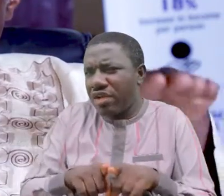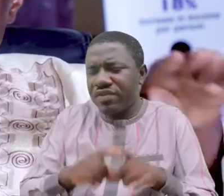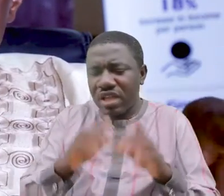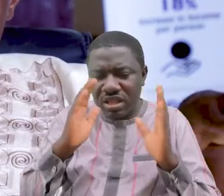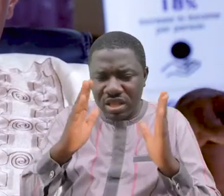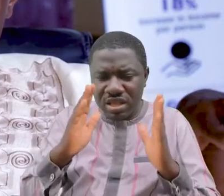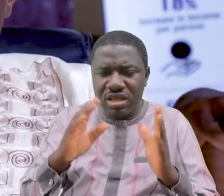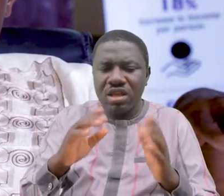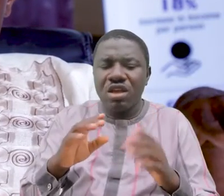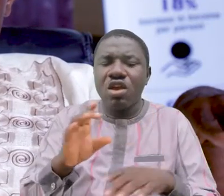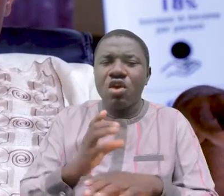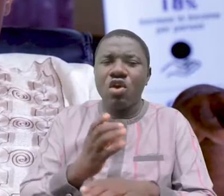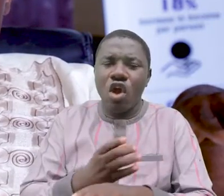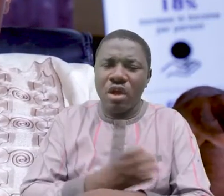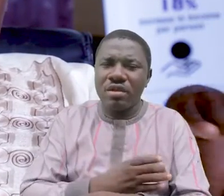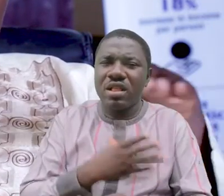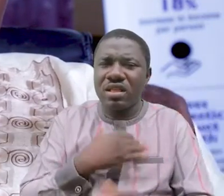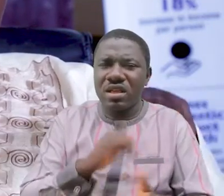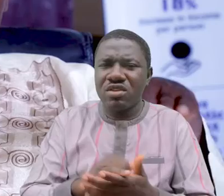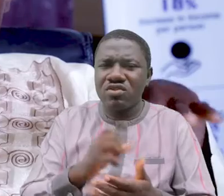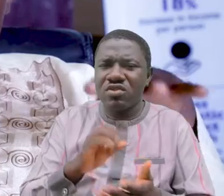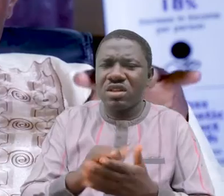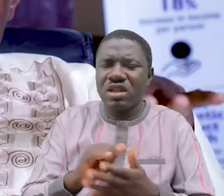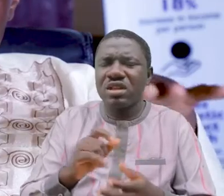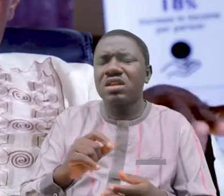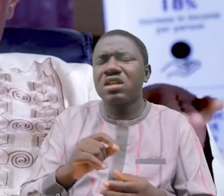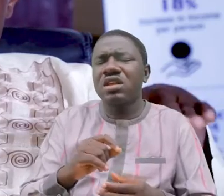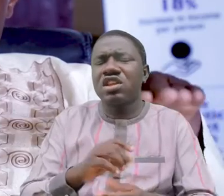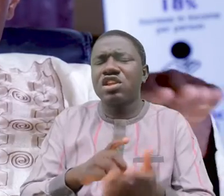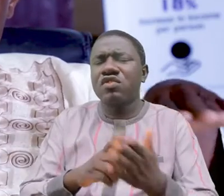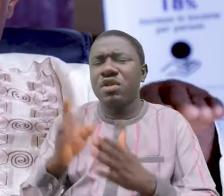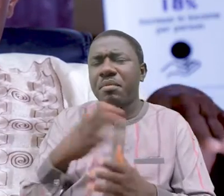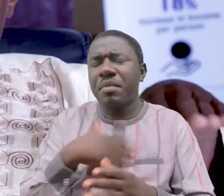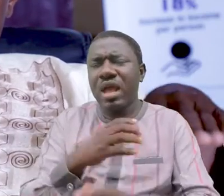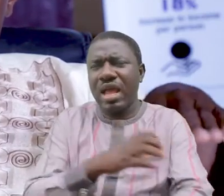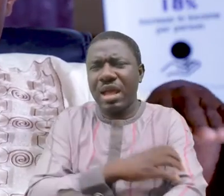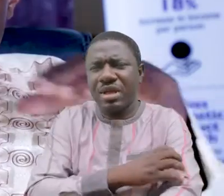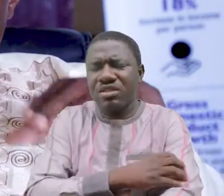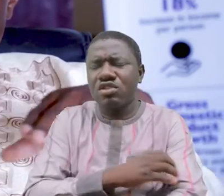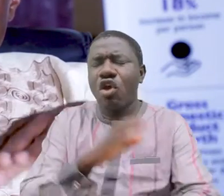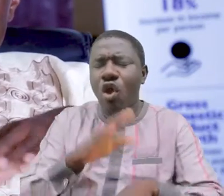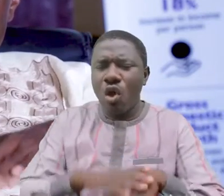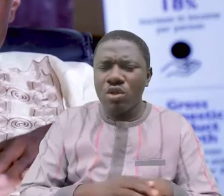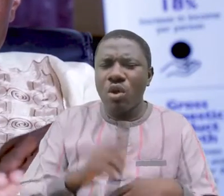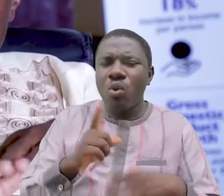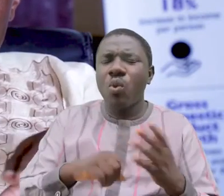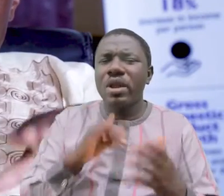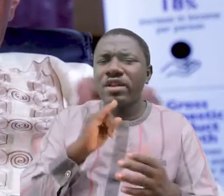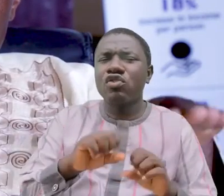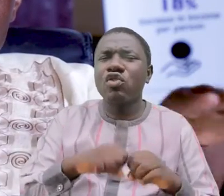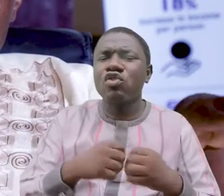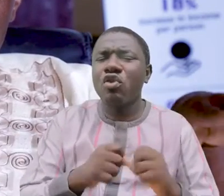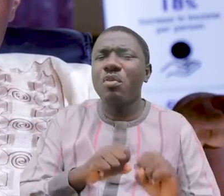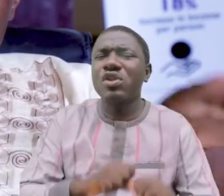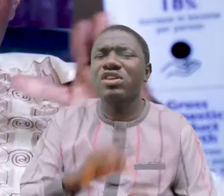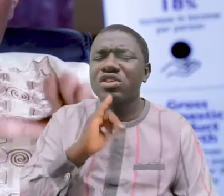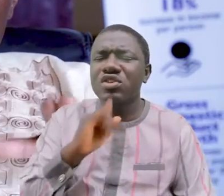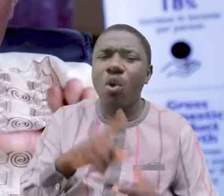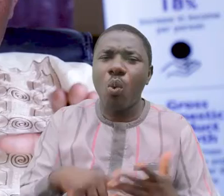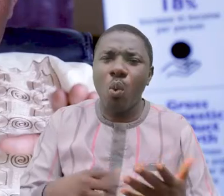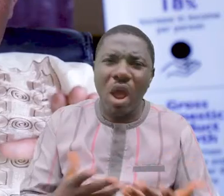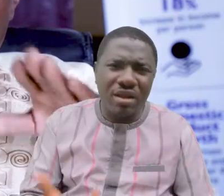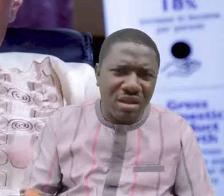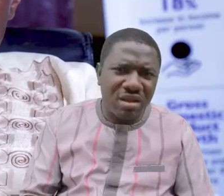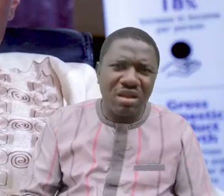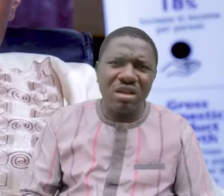in Thailand. You understand, so that they develop my capacity to understand what the social protection is all about, how